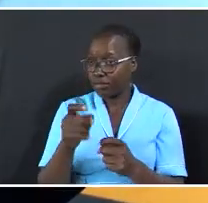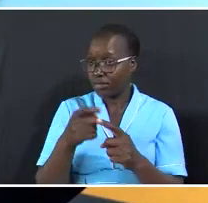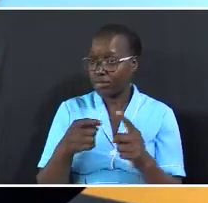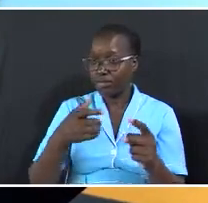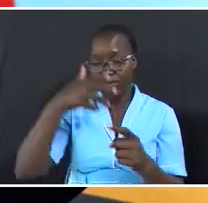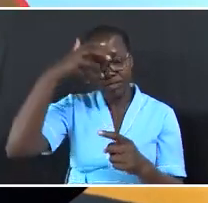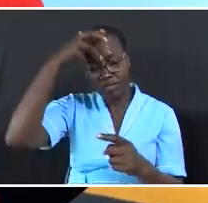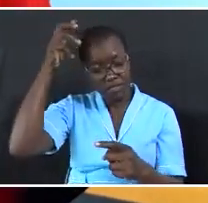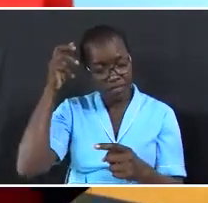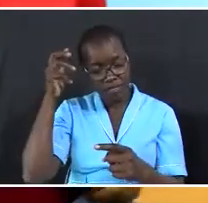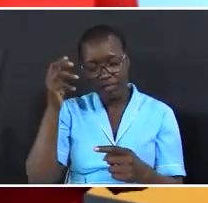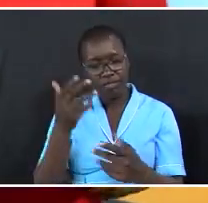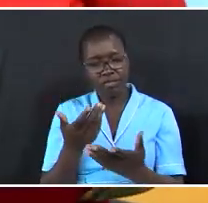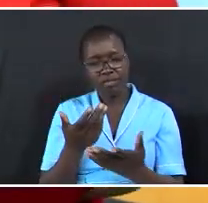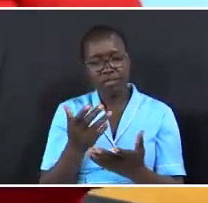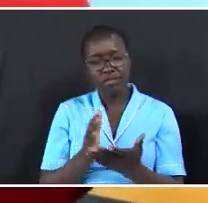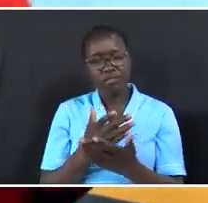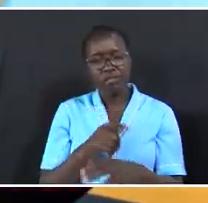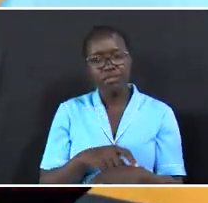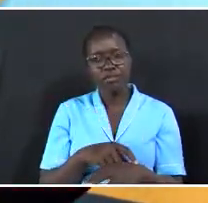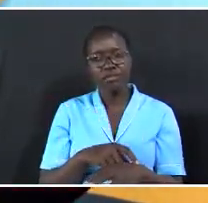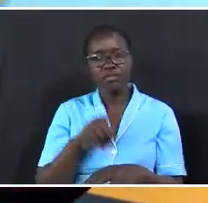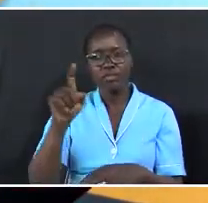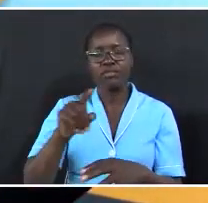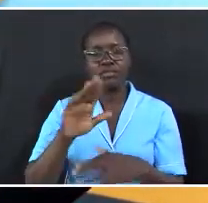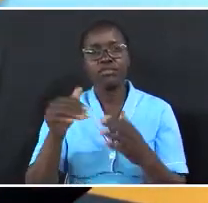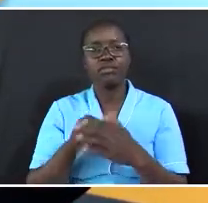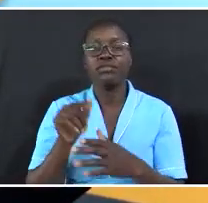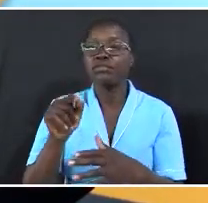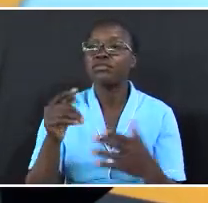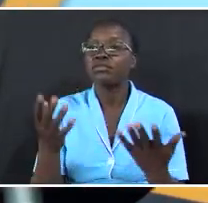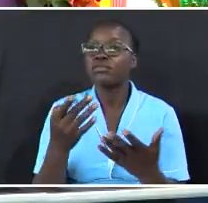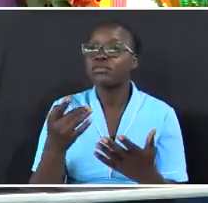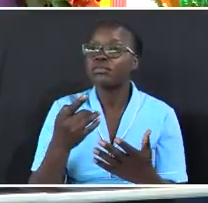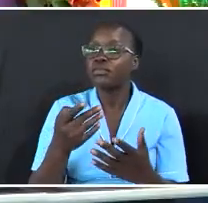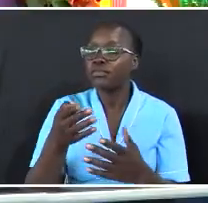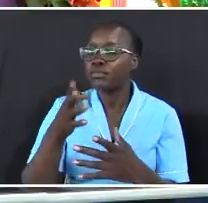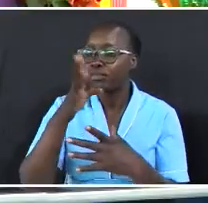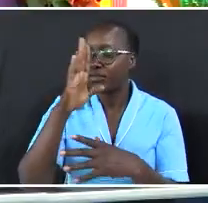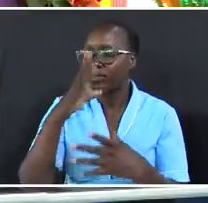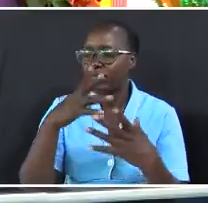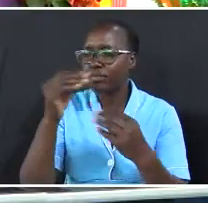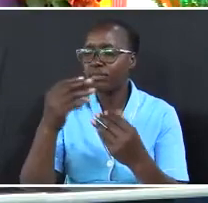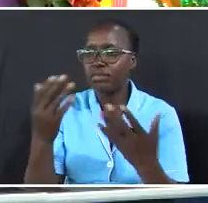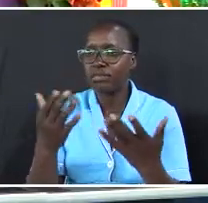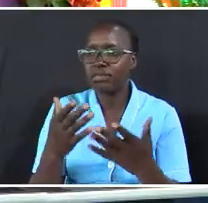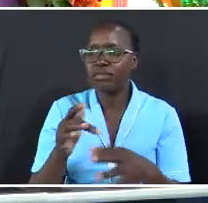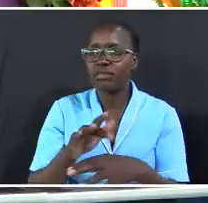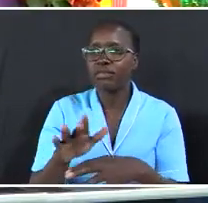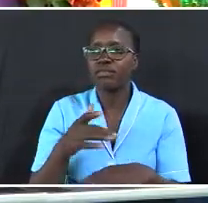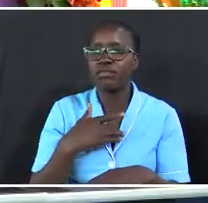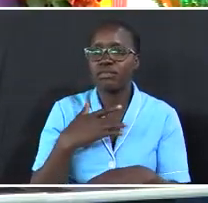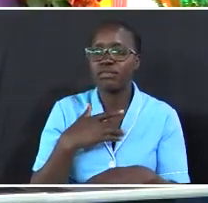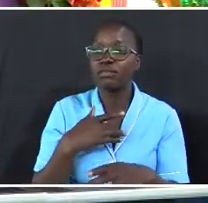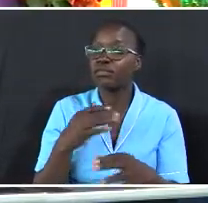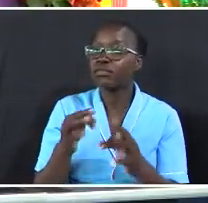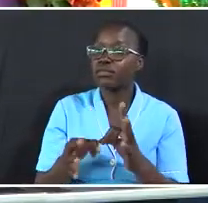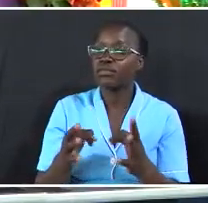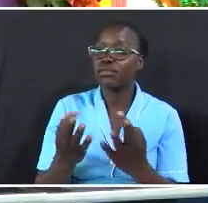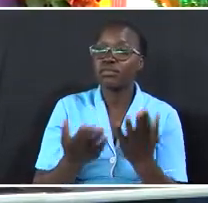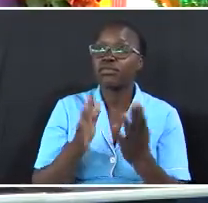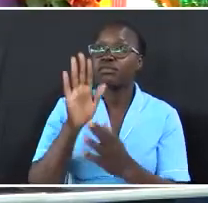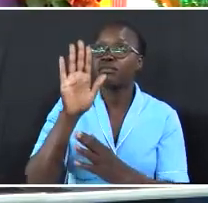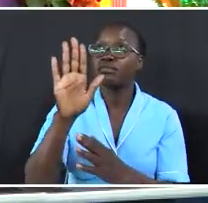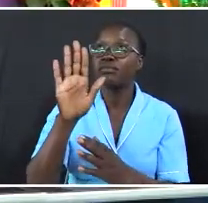the lion's den? Sometimes you have to reach a point where you tell God, I will go wherever you send me. As long as it is serving